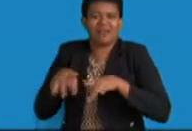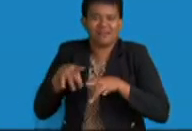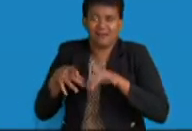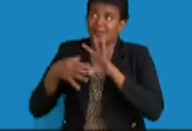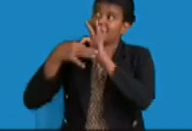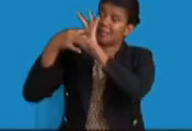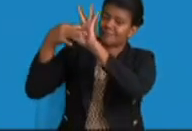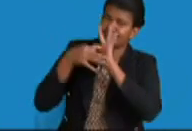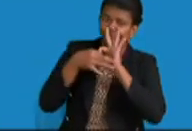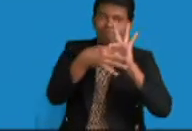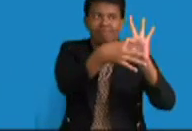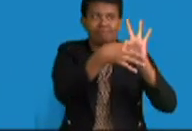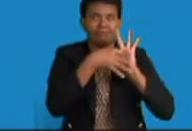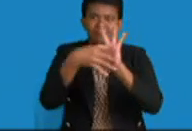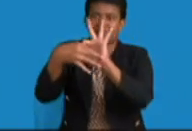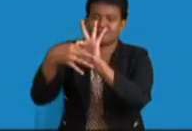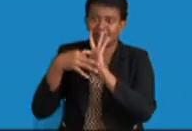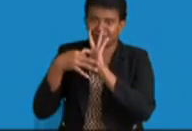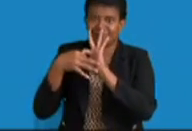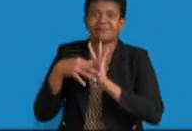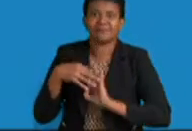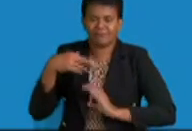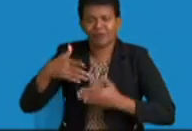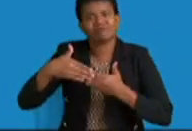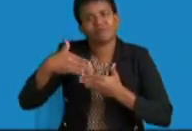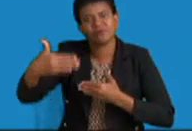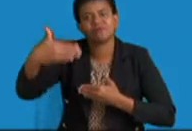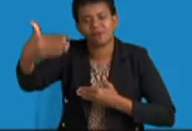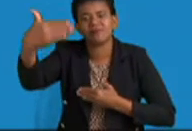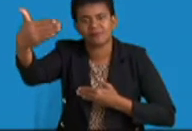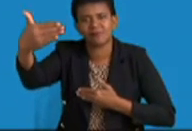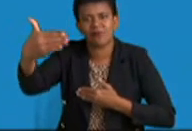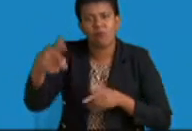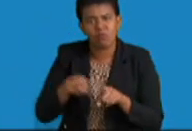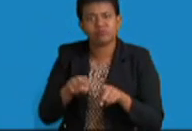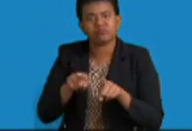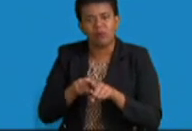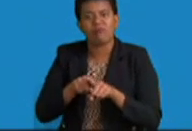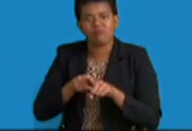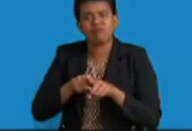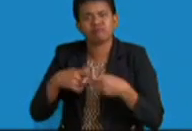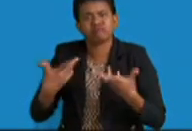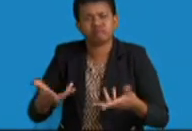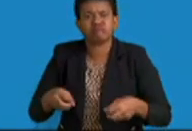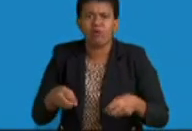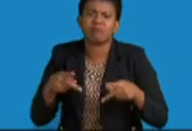strengthened. Also, I'd like to take this opportunity to acknowledge the Fiji First Government leadership